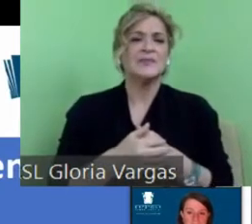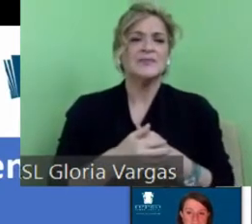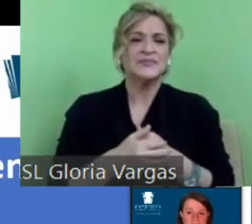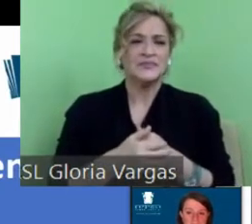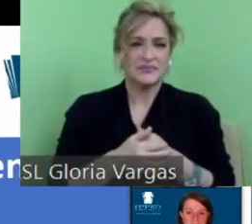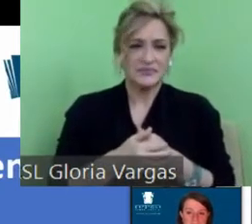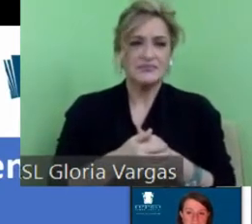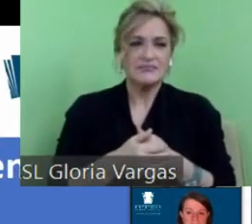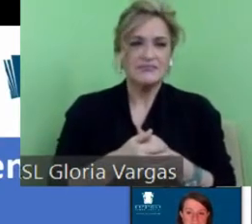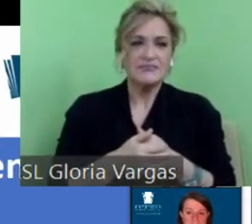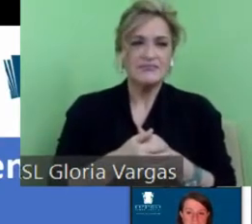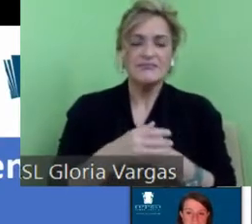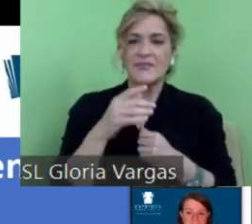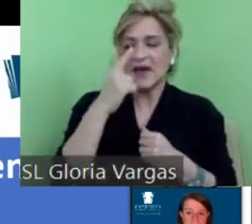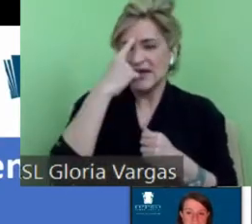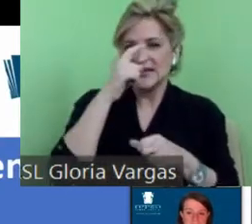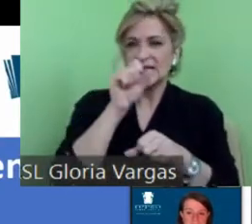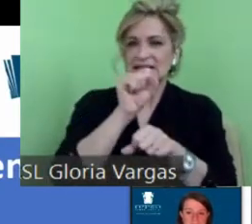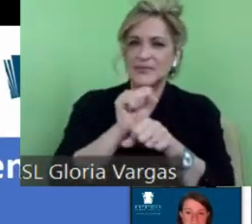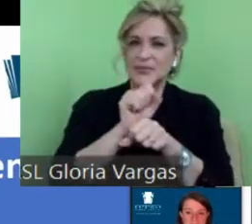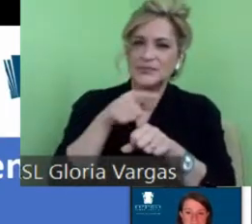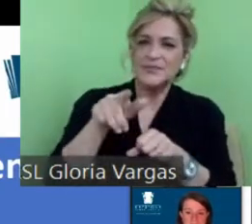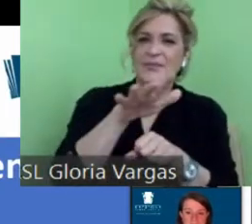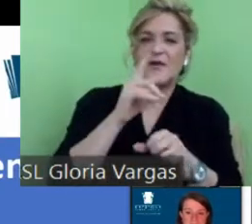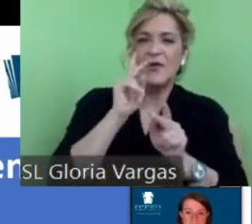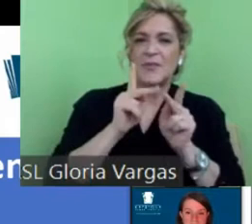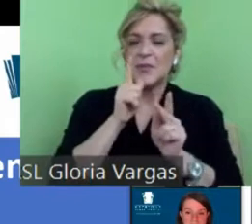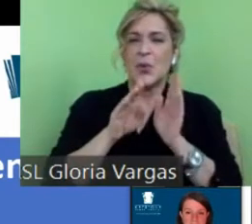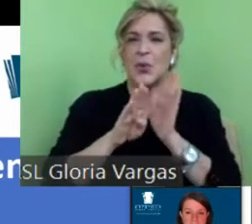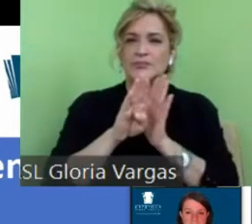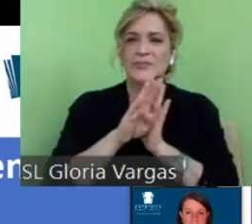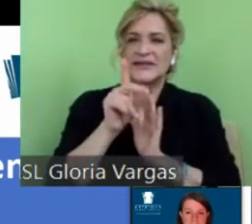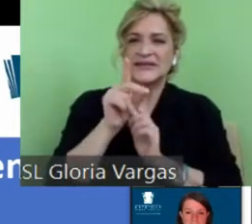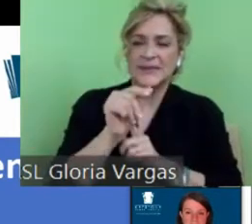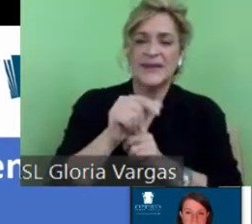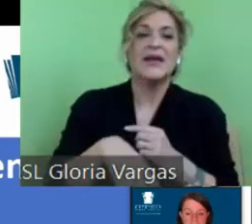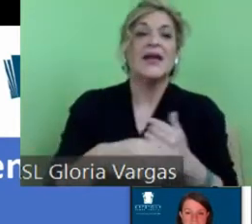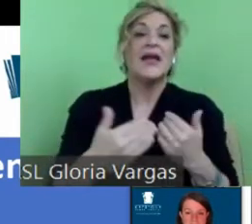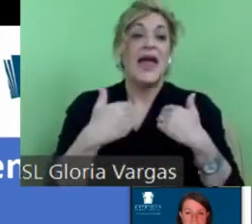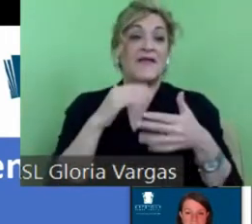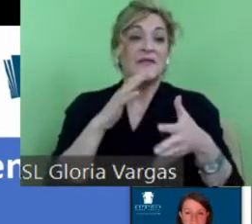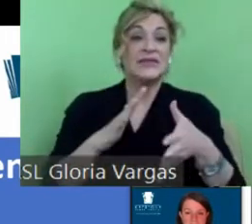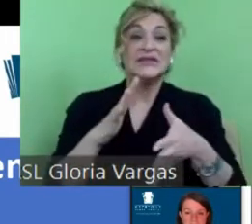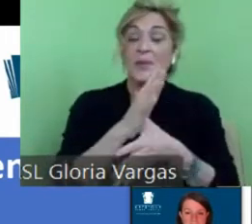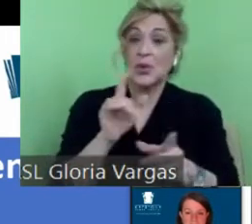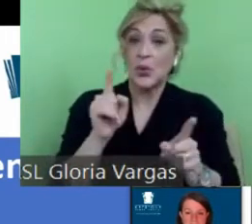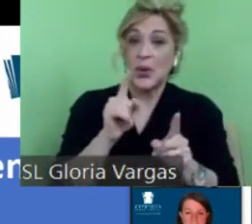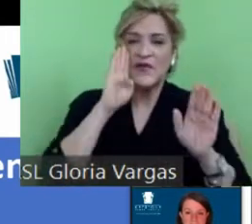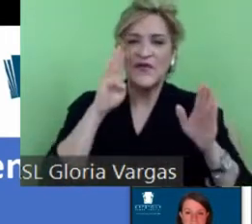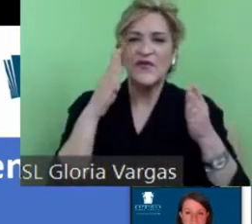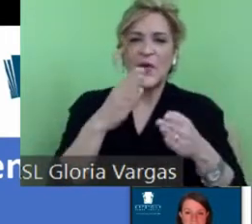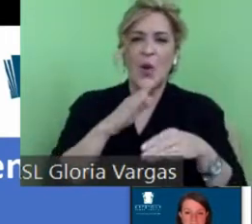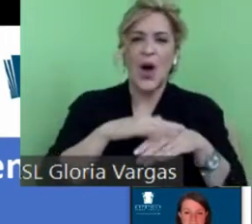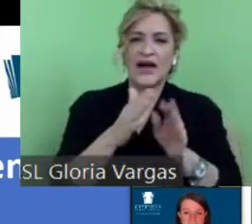In the Indian scenario of employment for people with developmental disabilities, there has predominantly been a focus on skilling